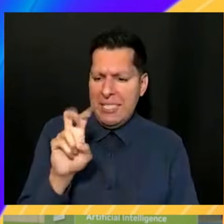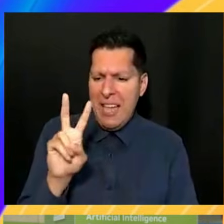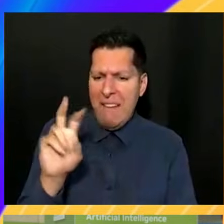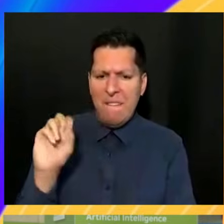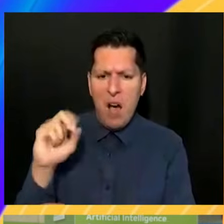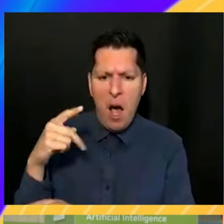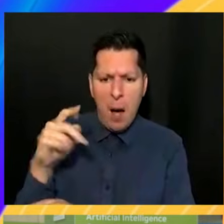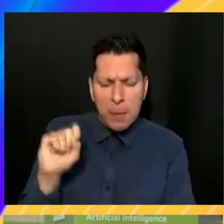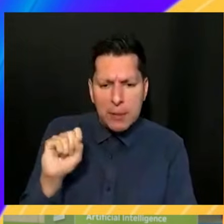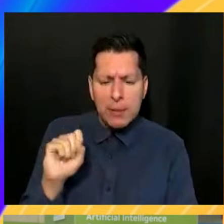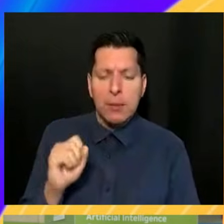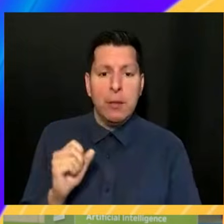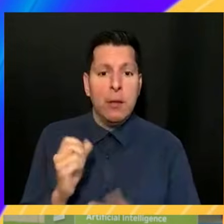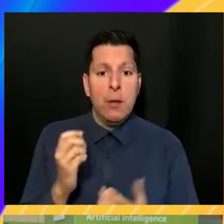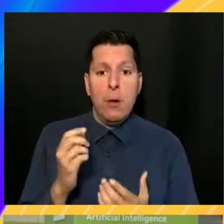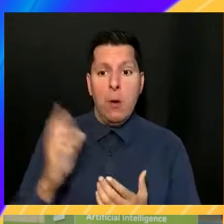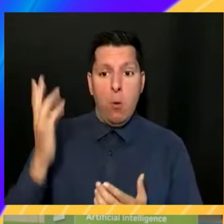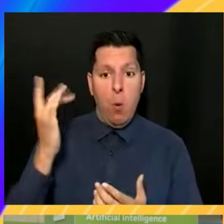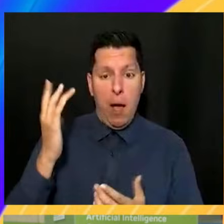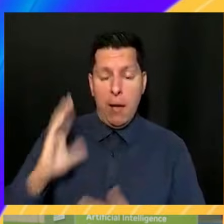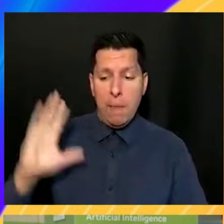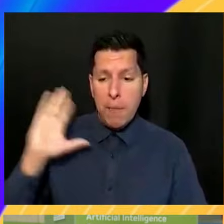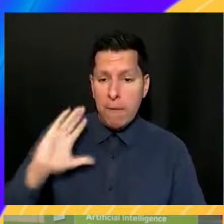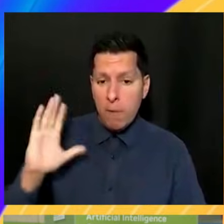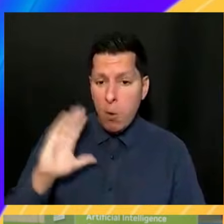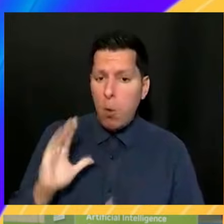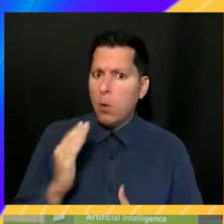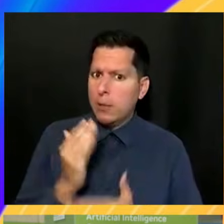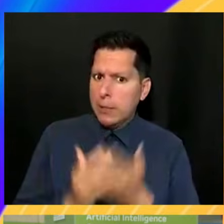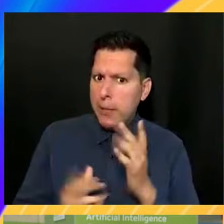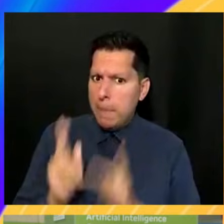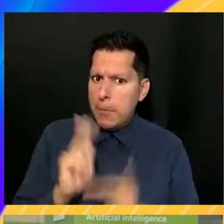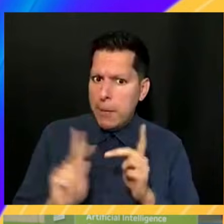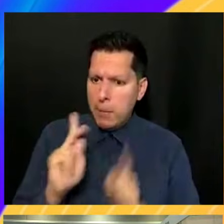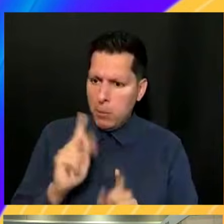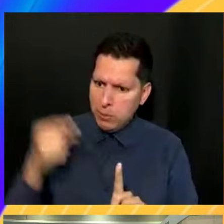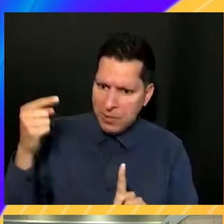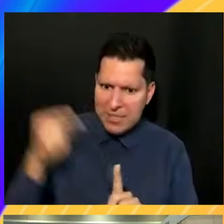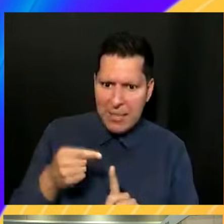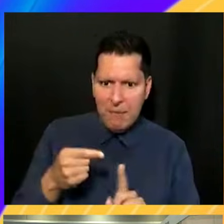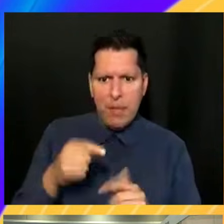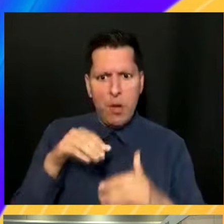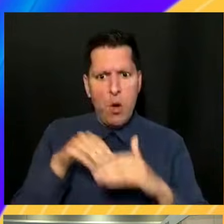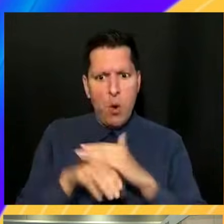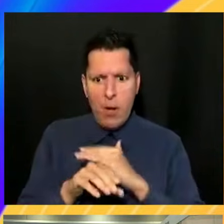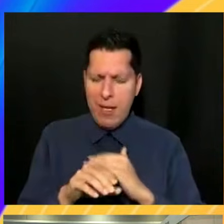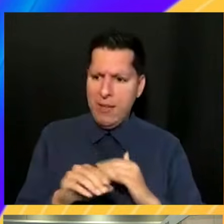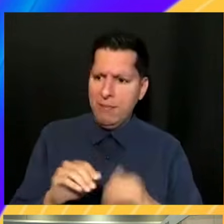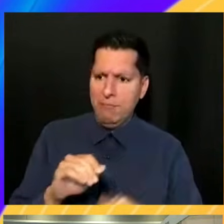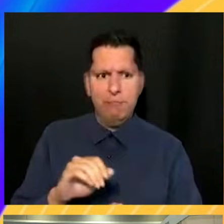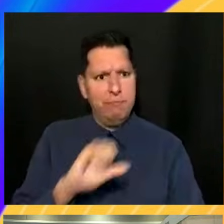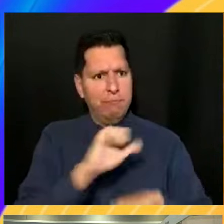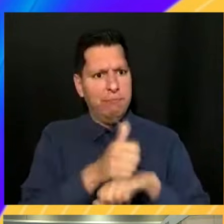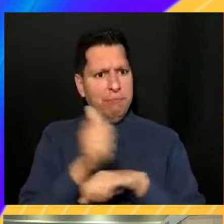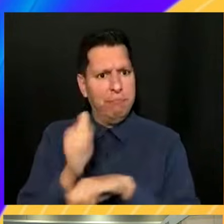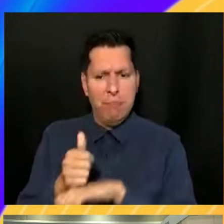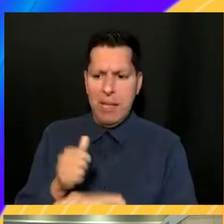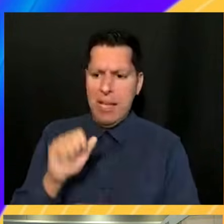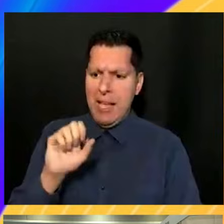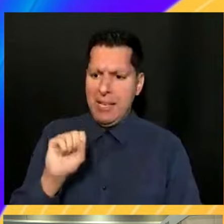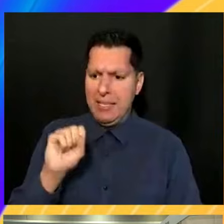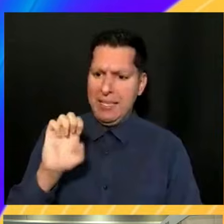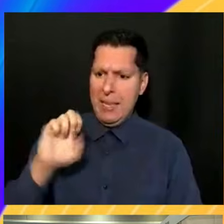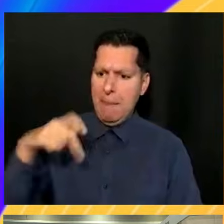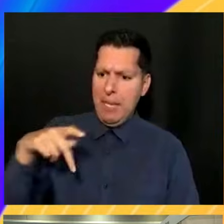before, or sometimes there are people specifically that go into the AWS console, make those SCP changes and kind of build